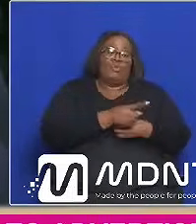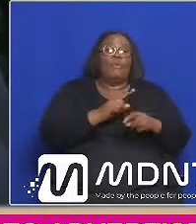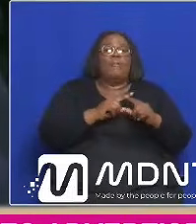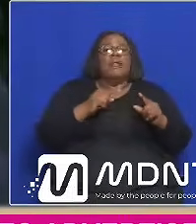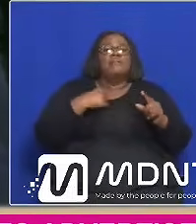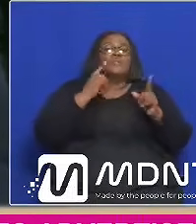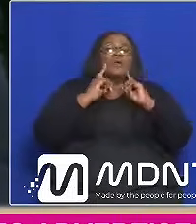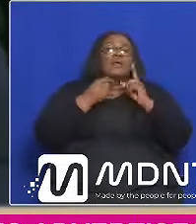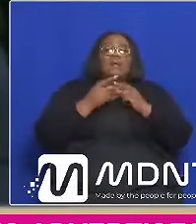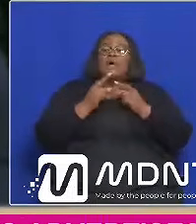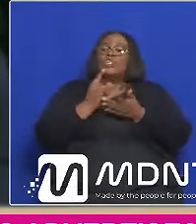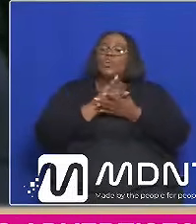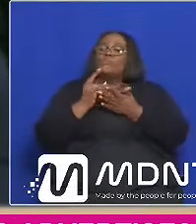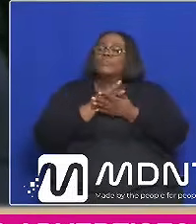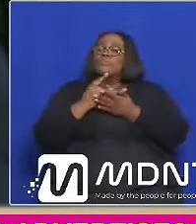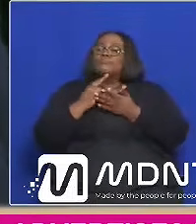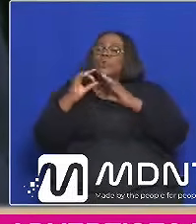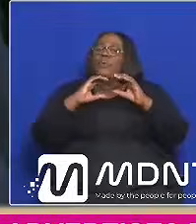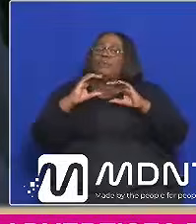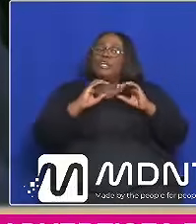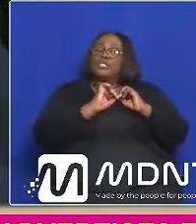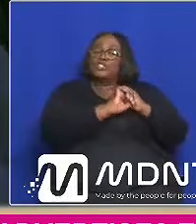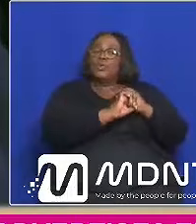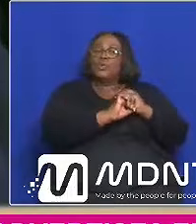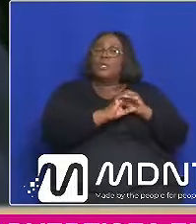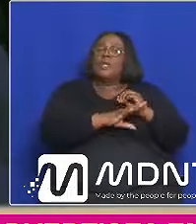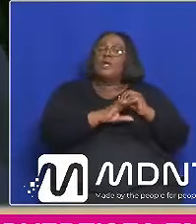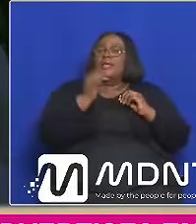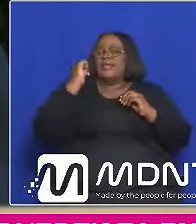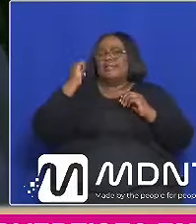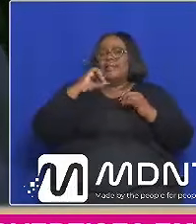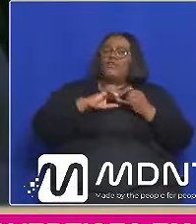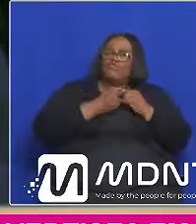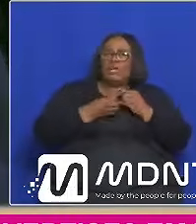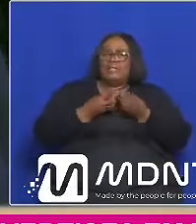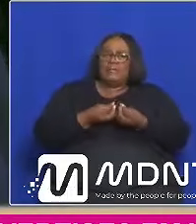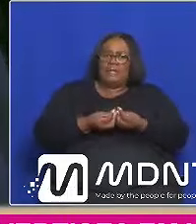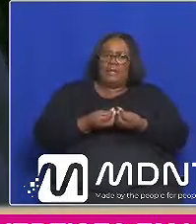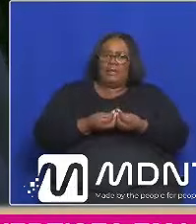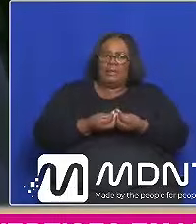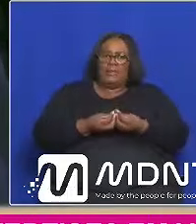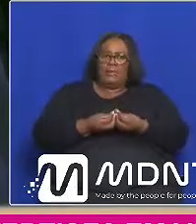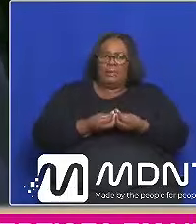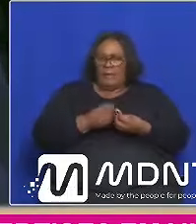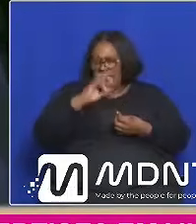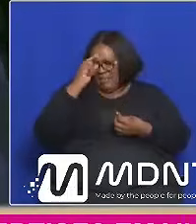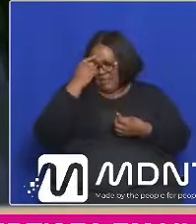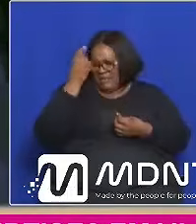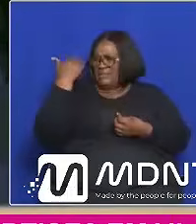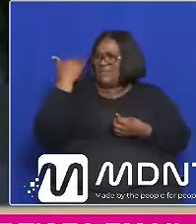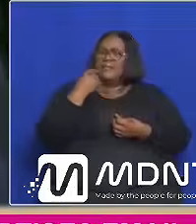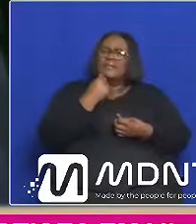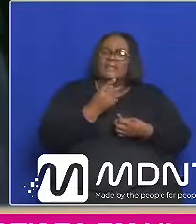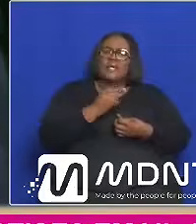That including what you said yesterday, you tried something. There's a transaction, I think yesterday or last week, you said, well, there was an attempt to